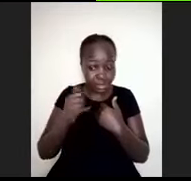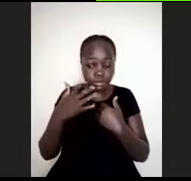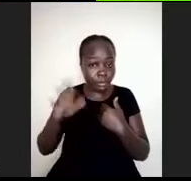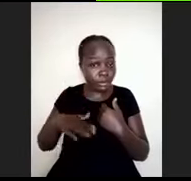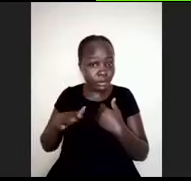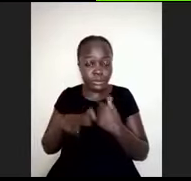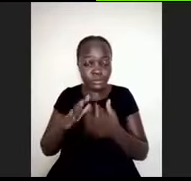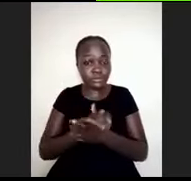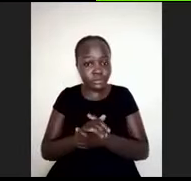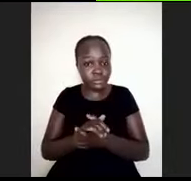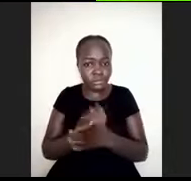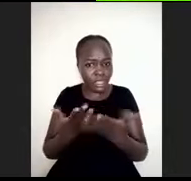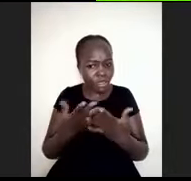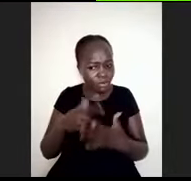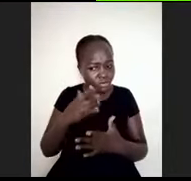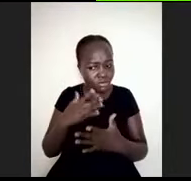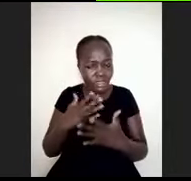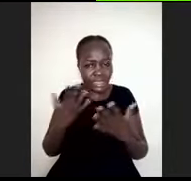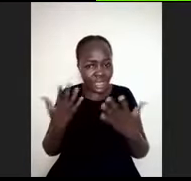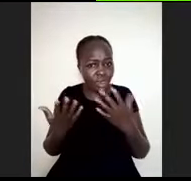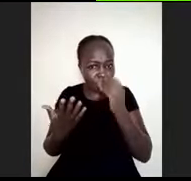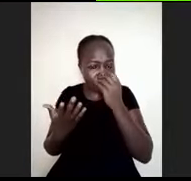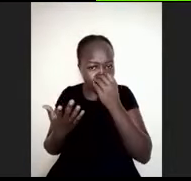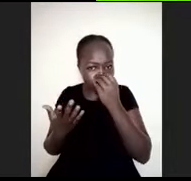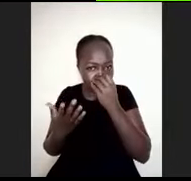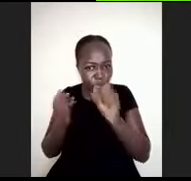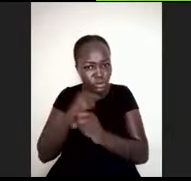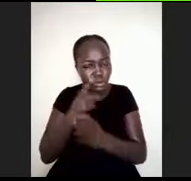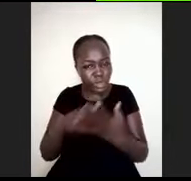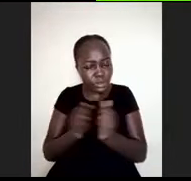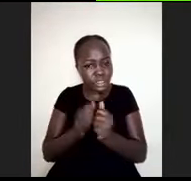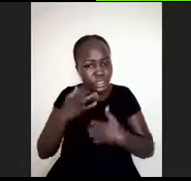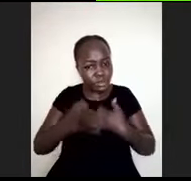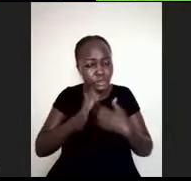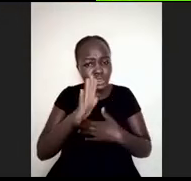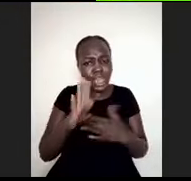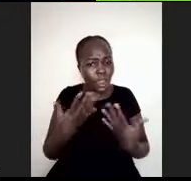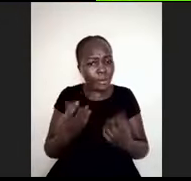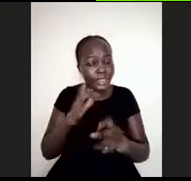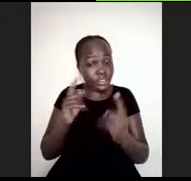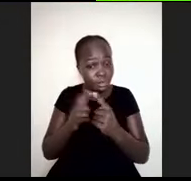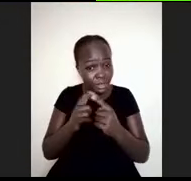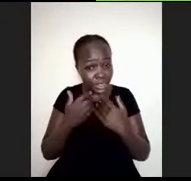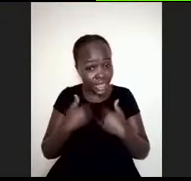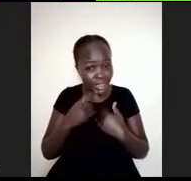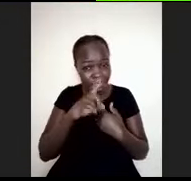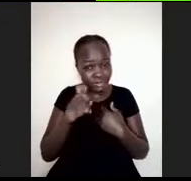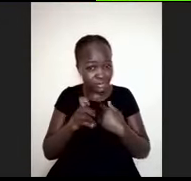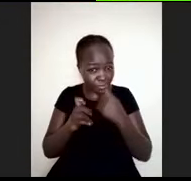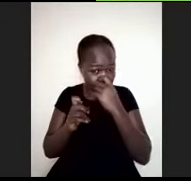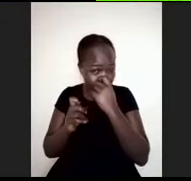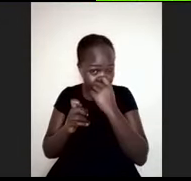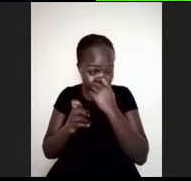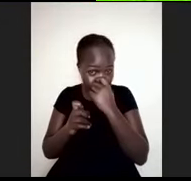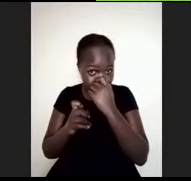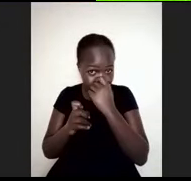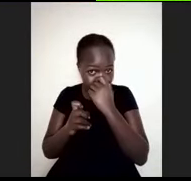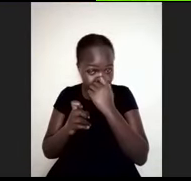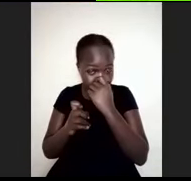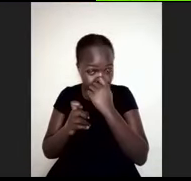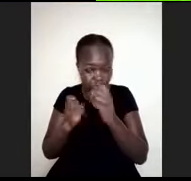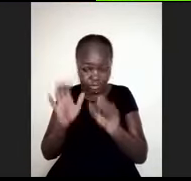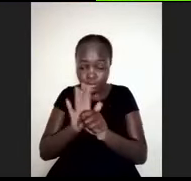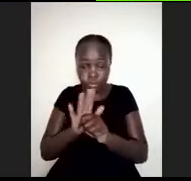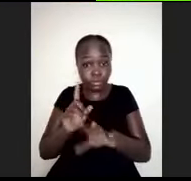there. What will you do with your emotions? How much pain is it going to bring to you? Okay, so much pain and